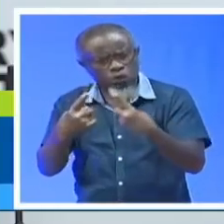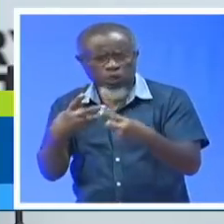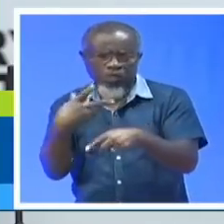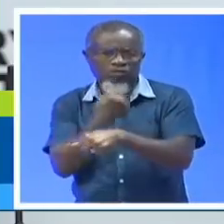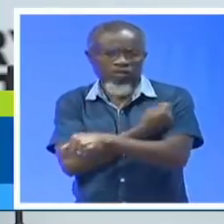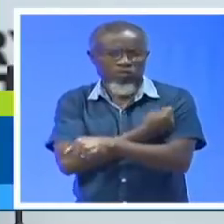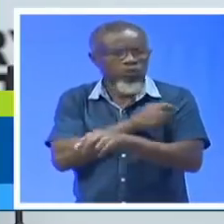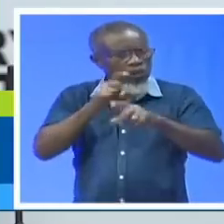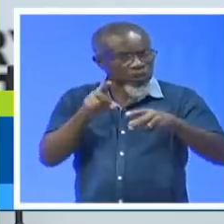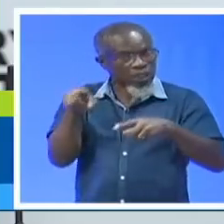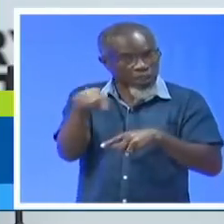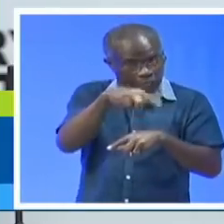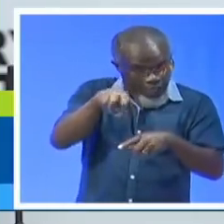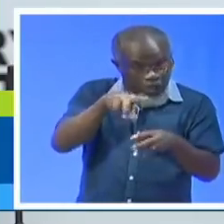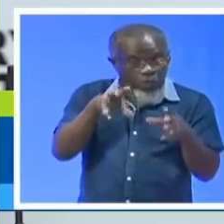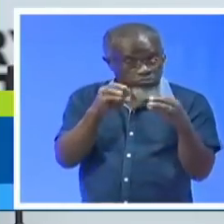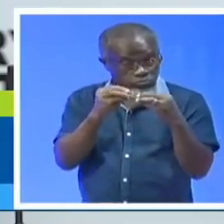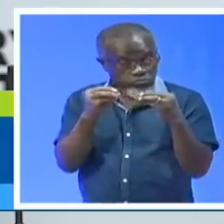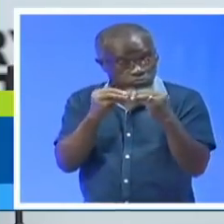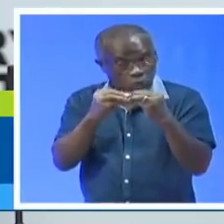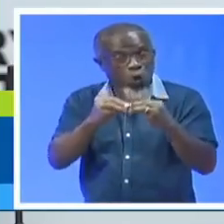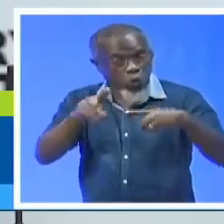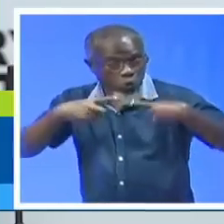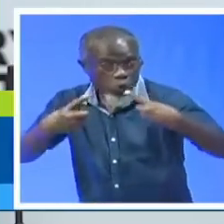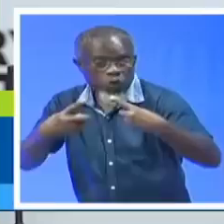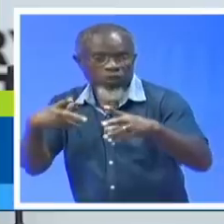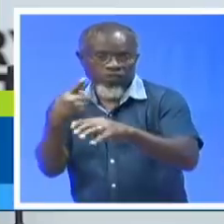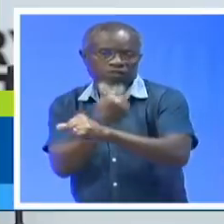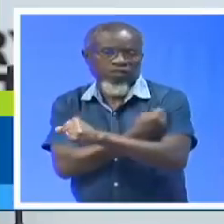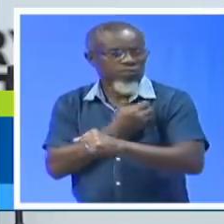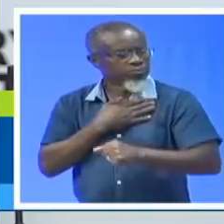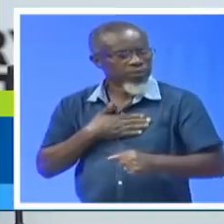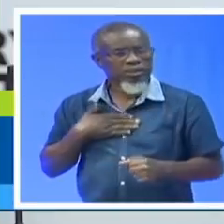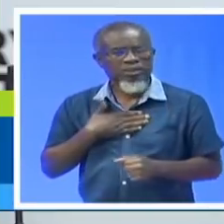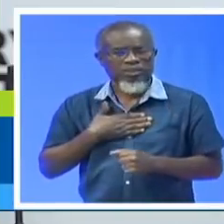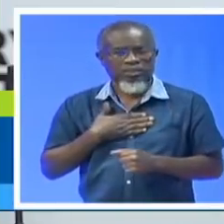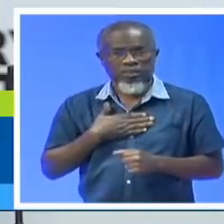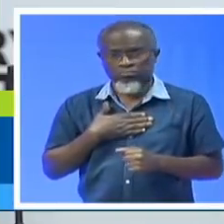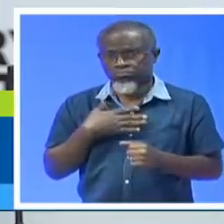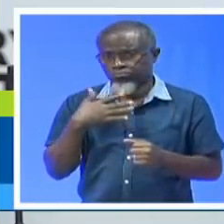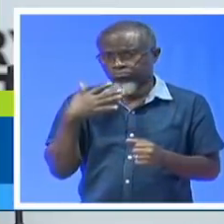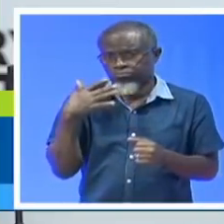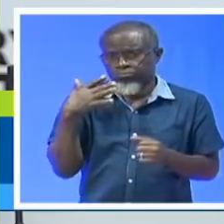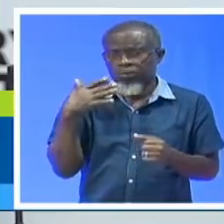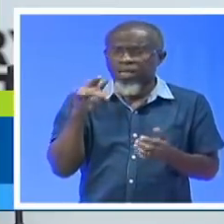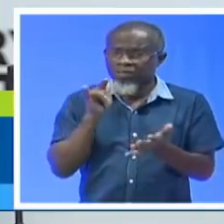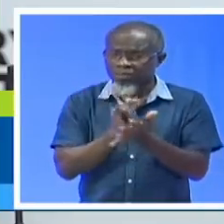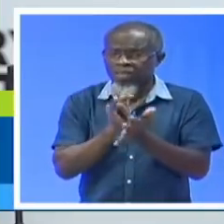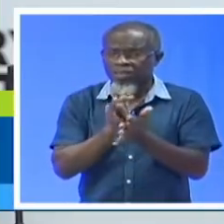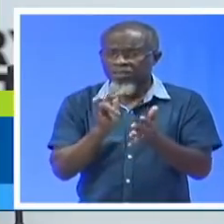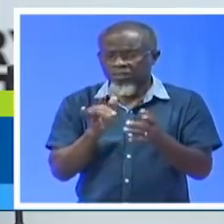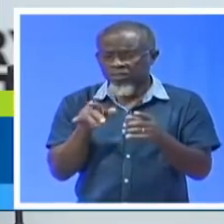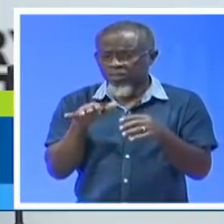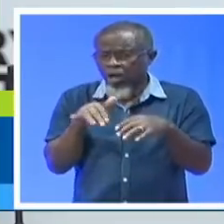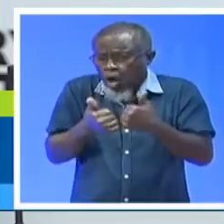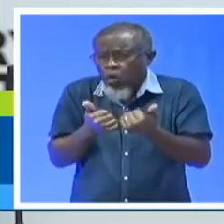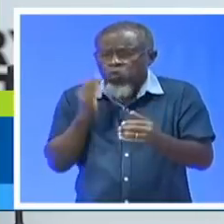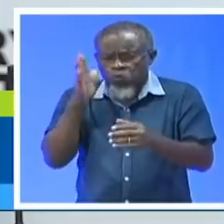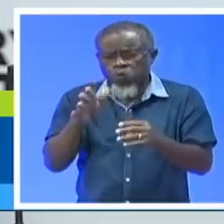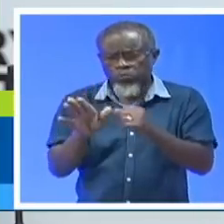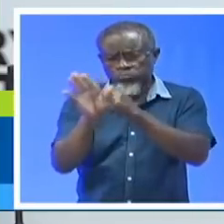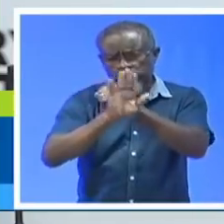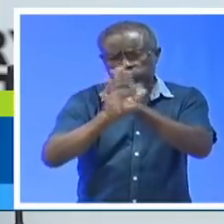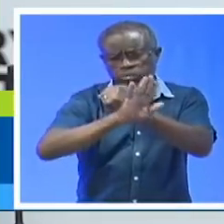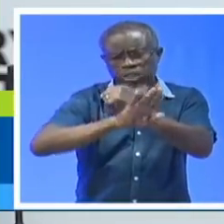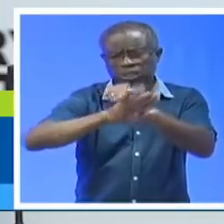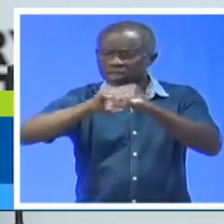that population vaccinated. And that, again, is the principle of herd immunity, to protect